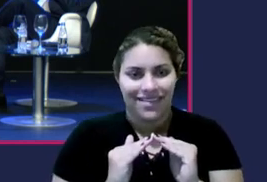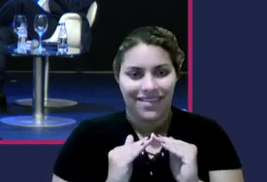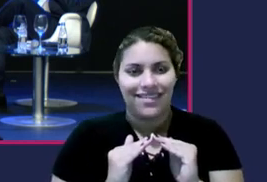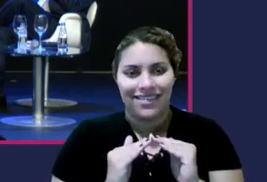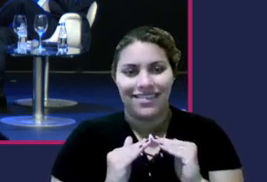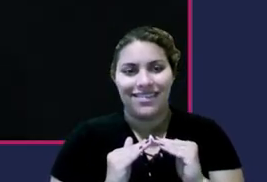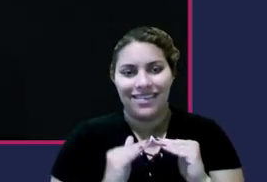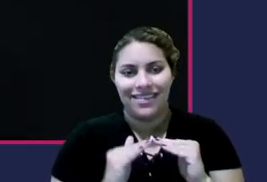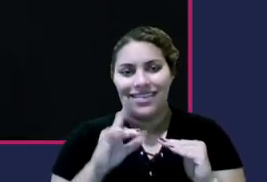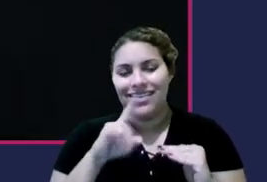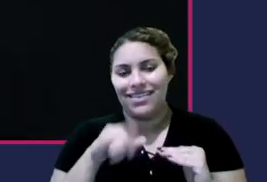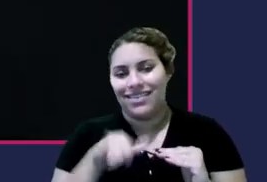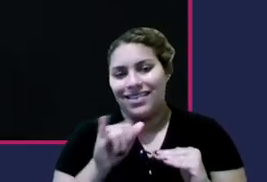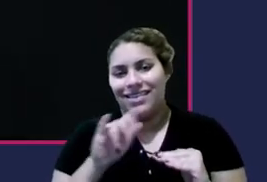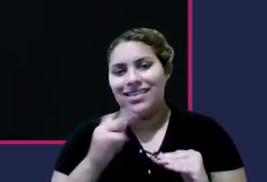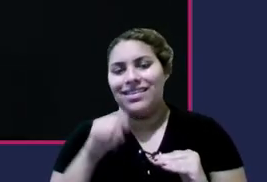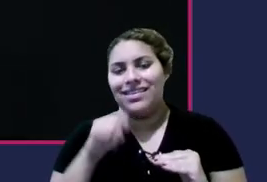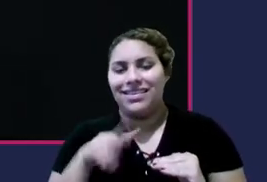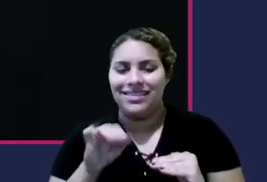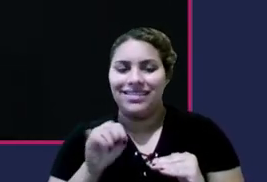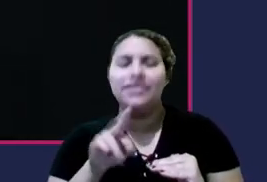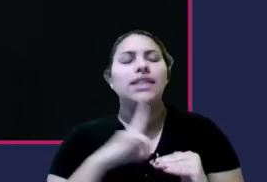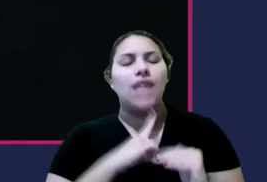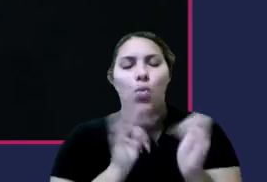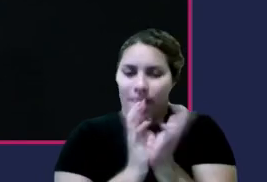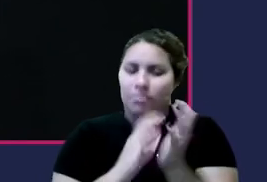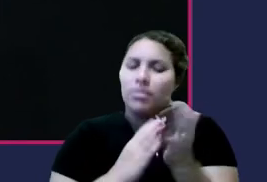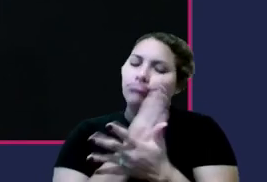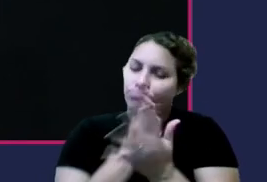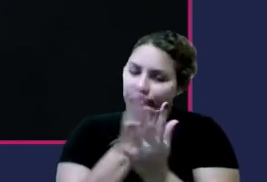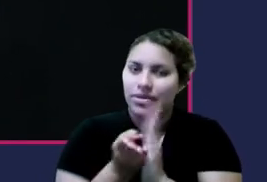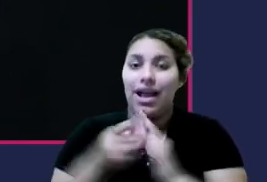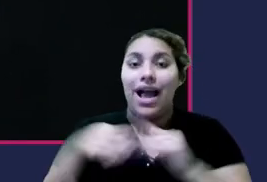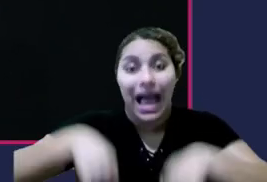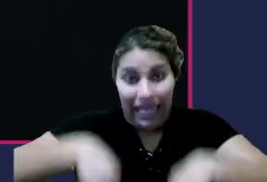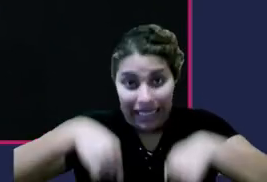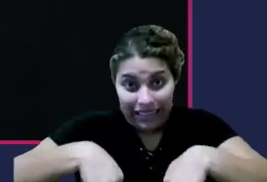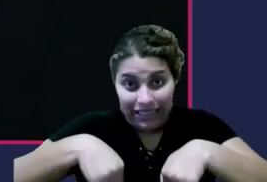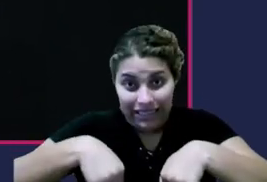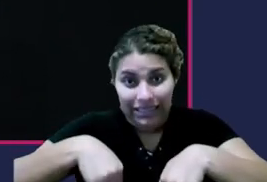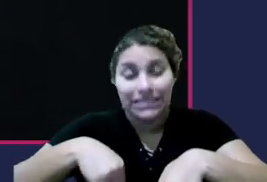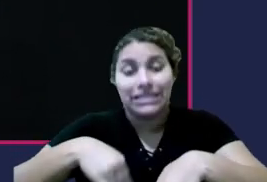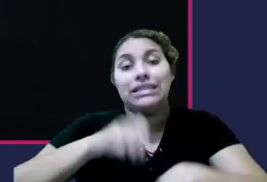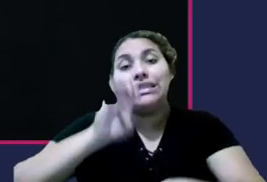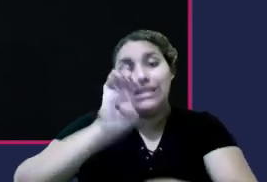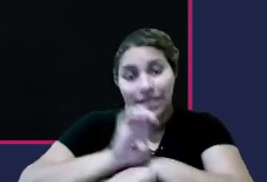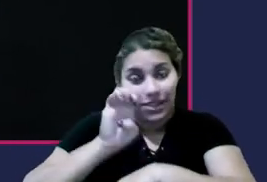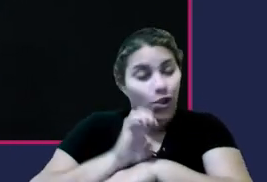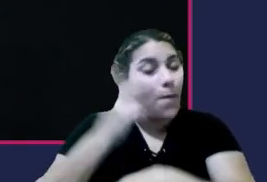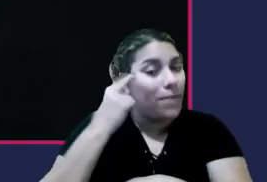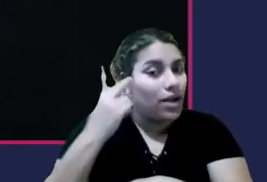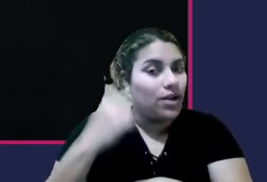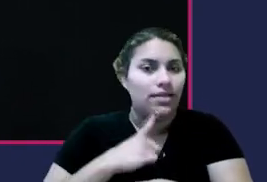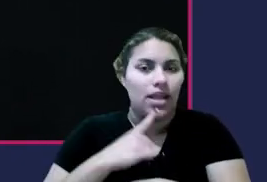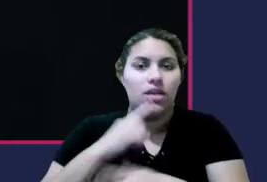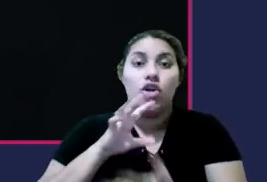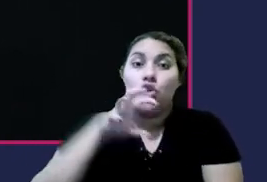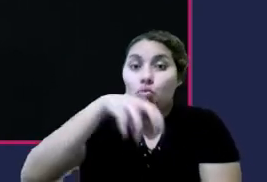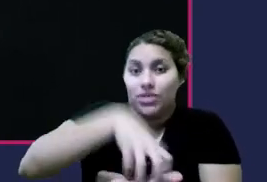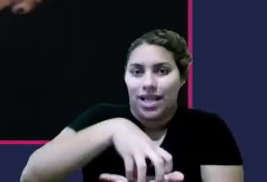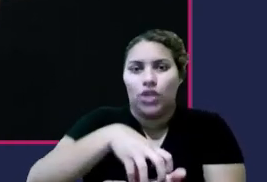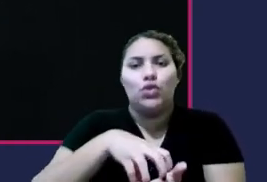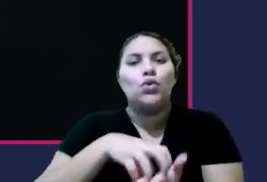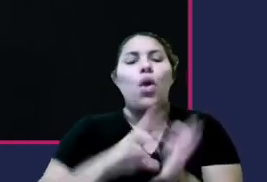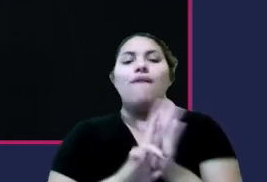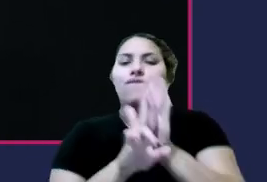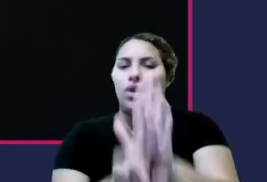Yes, they can come to Casa Hunter. We have the Day Hunter, which is a multidisciplinary team. It's a long way